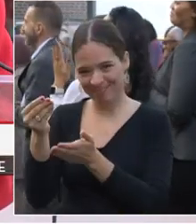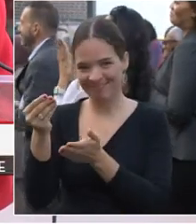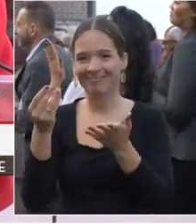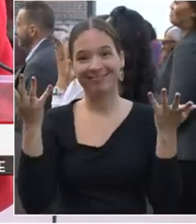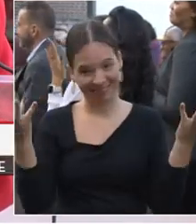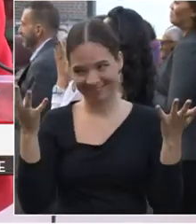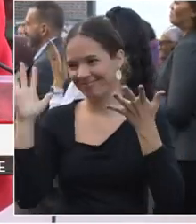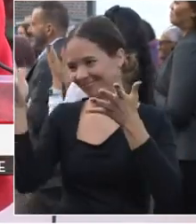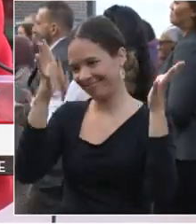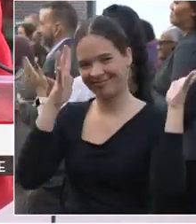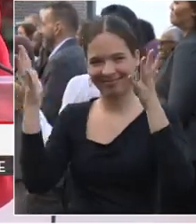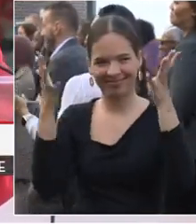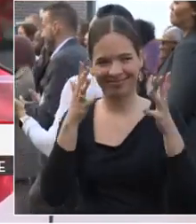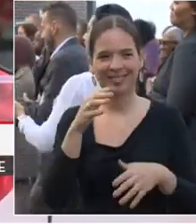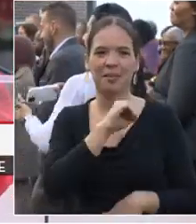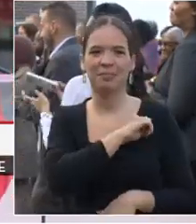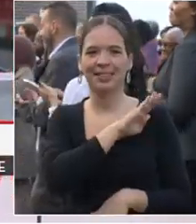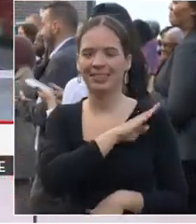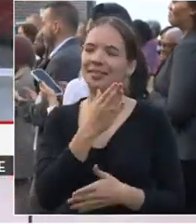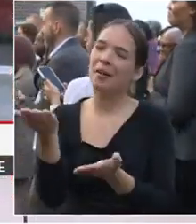Madam Mayor, please come.